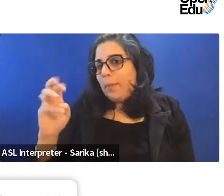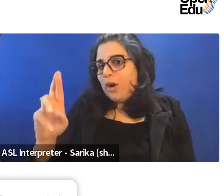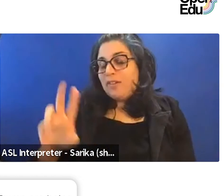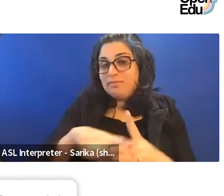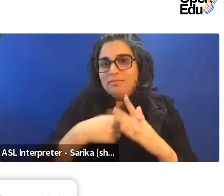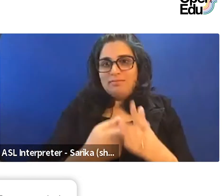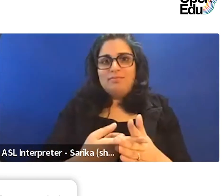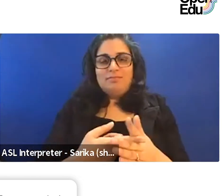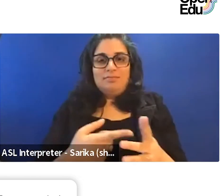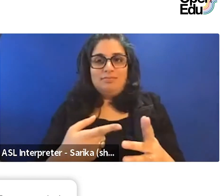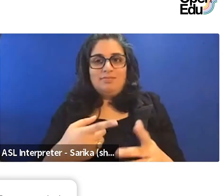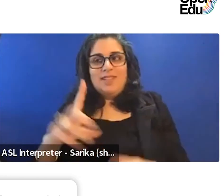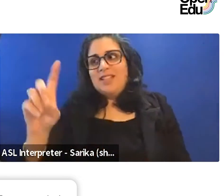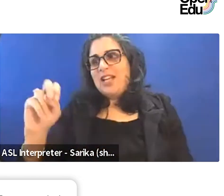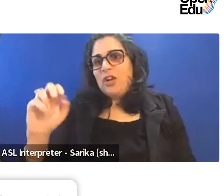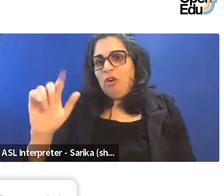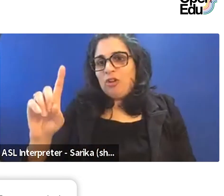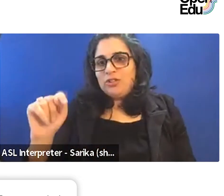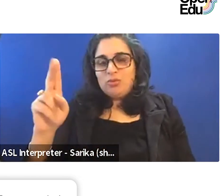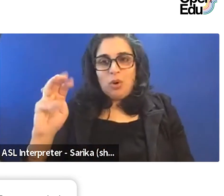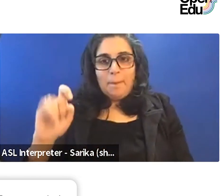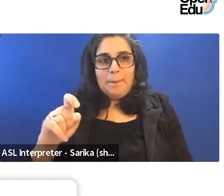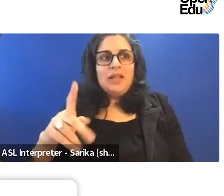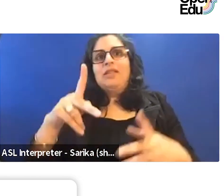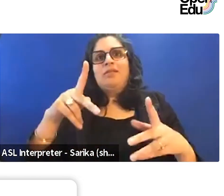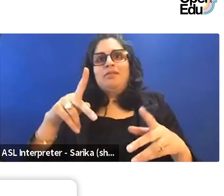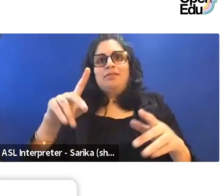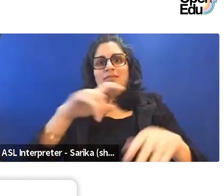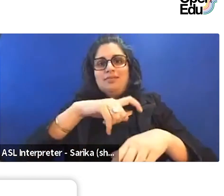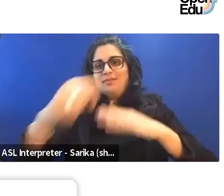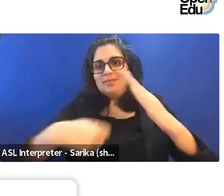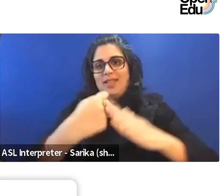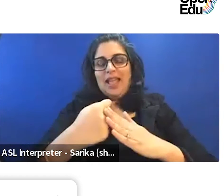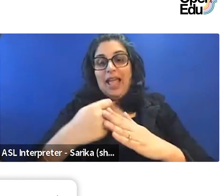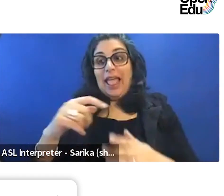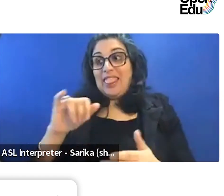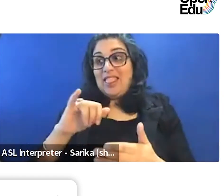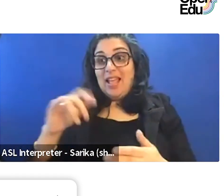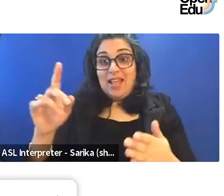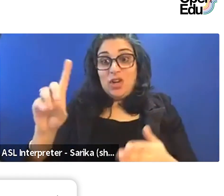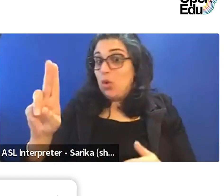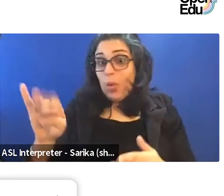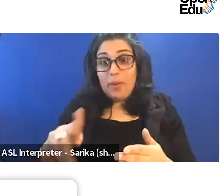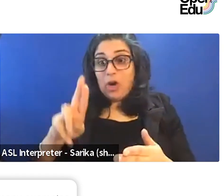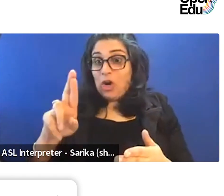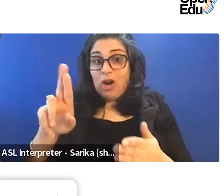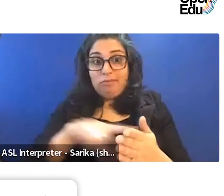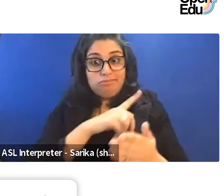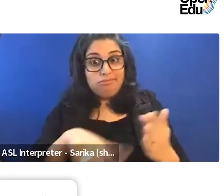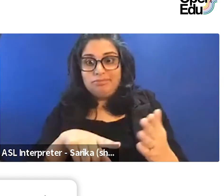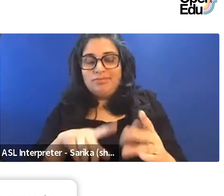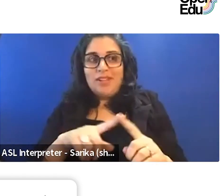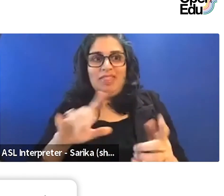like the Donald Trump era, being canceled and that transforming the ride sharing landscape. And there's so many examples to go into, but I